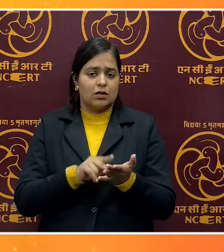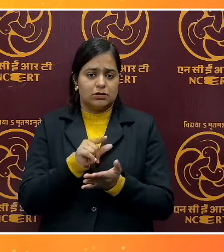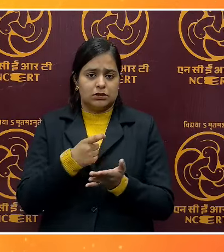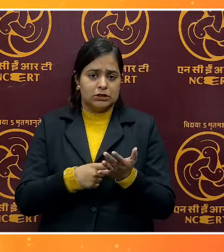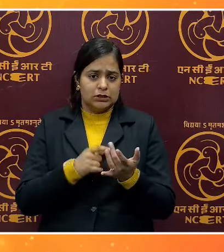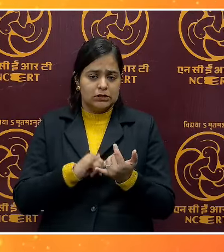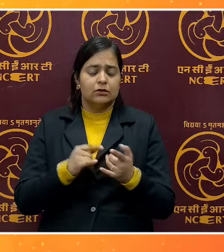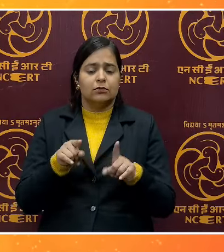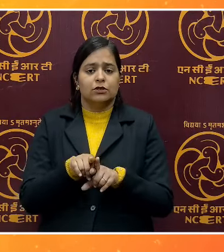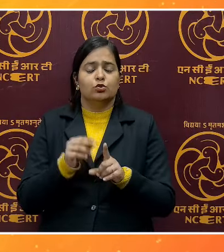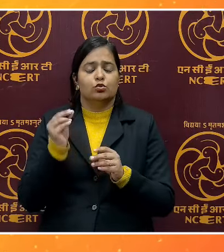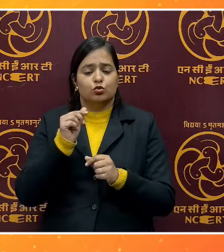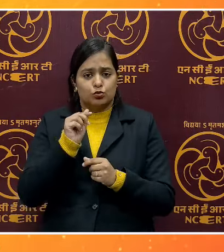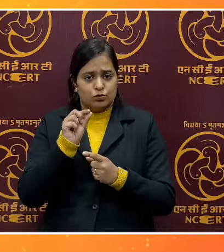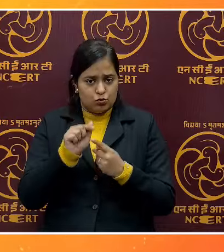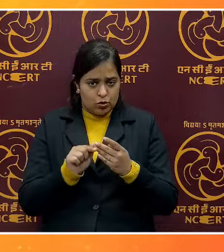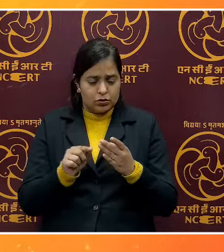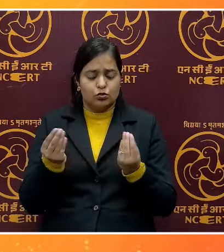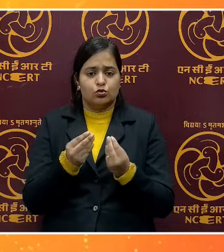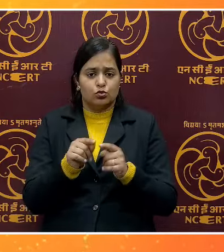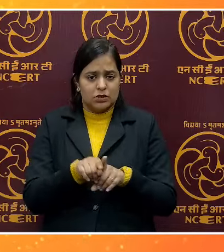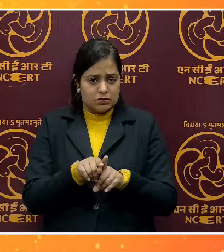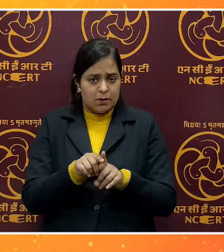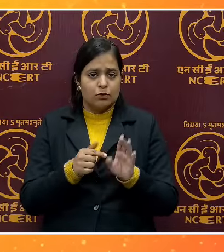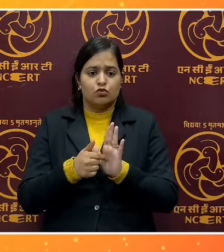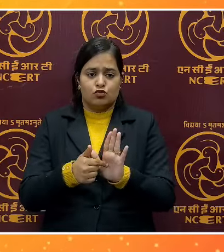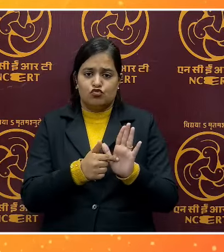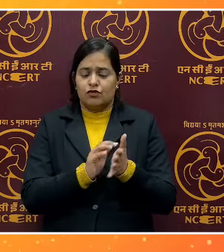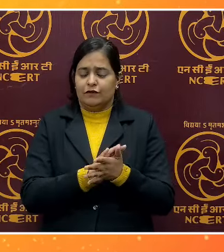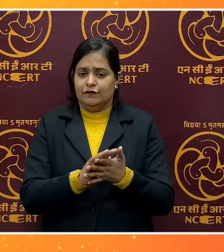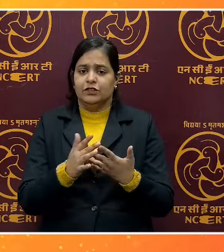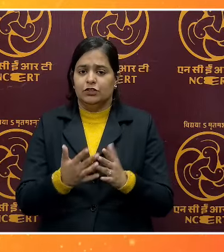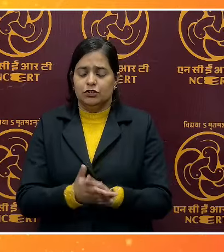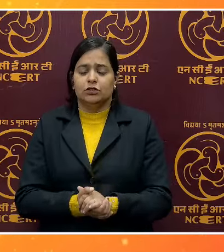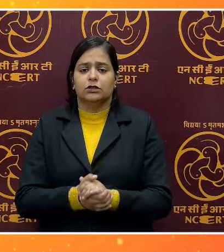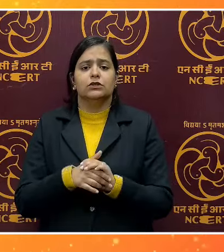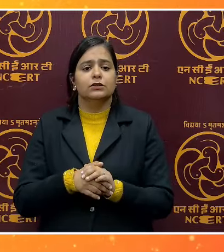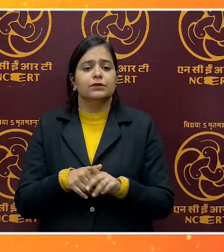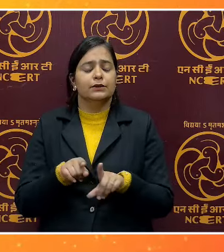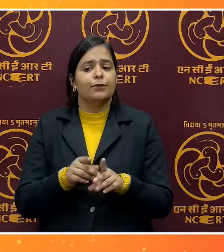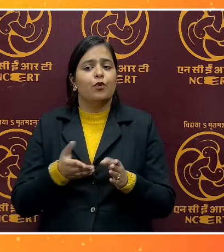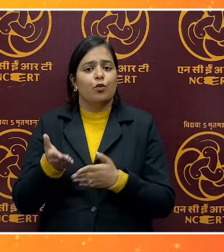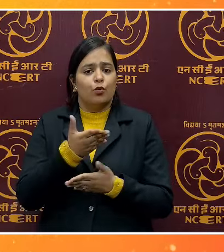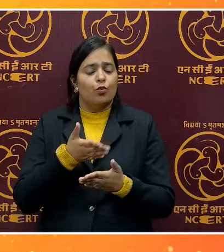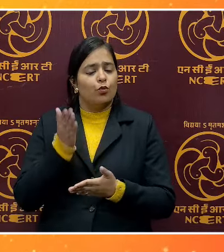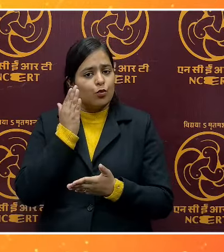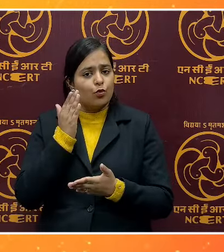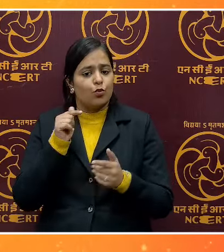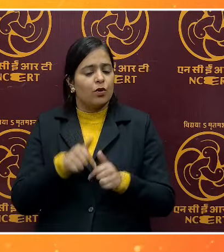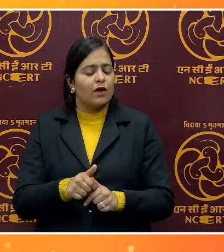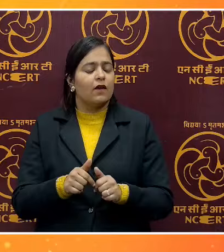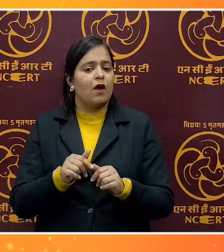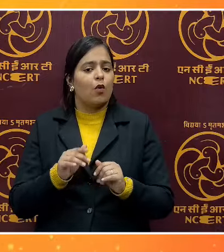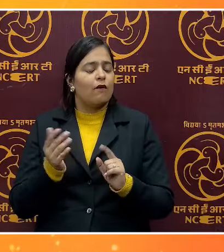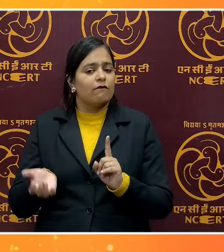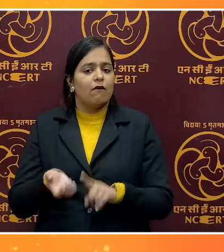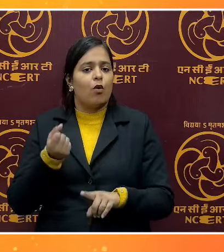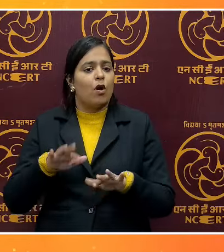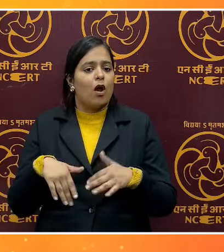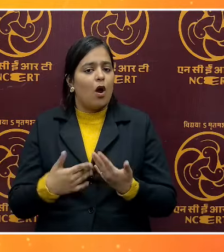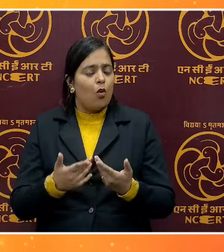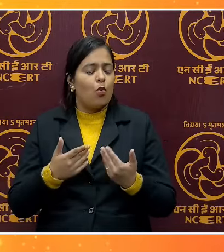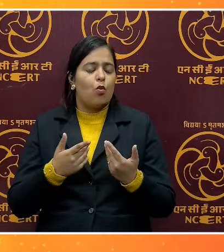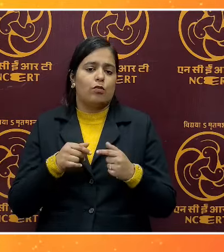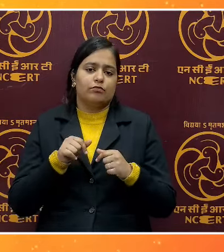Werner and taken example. Generally we must mind to how to write the complex when in form of it is coming in